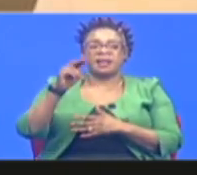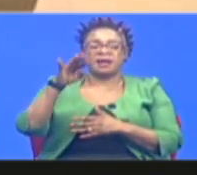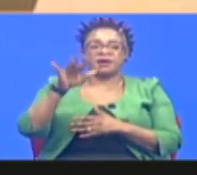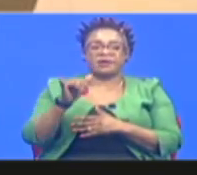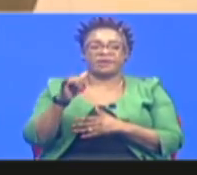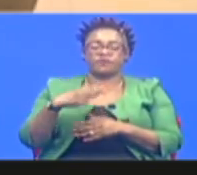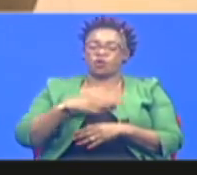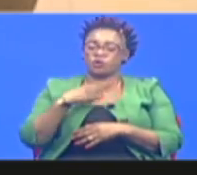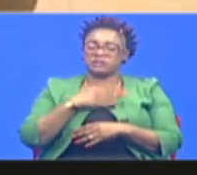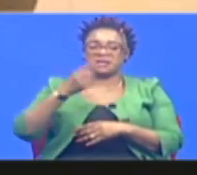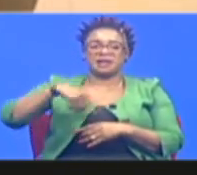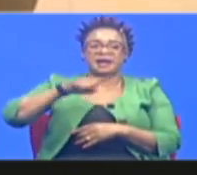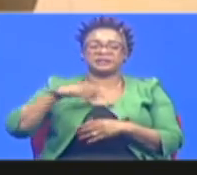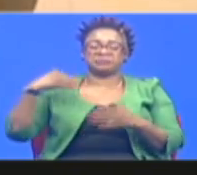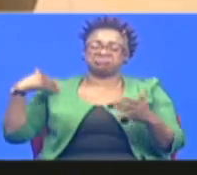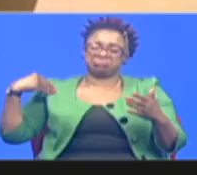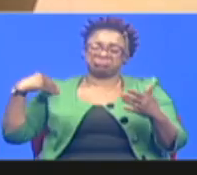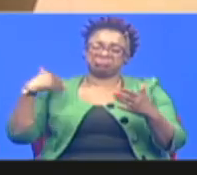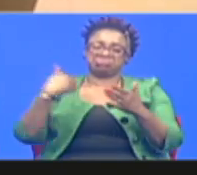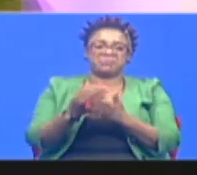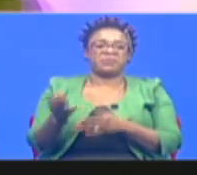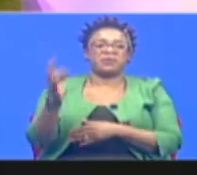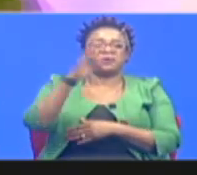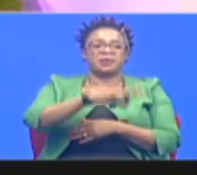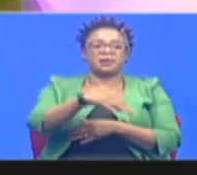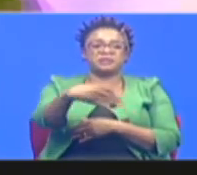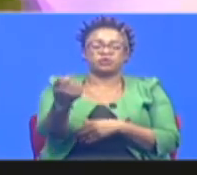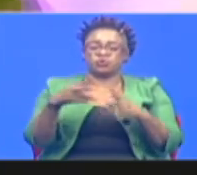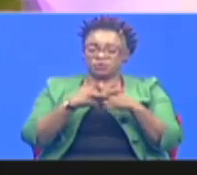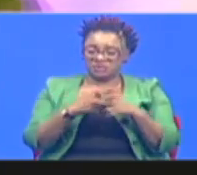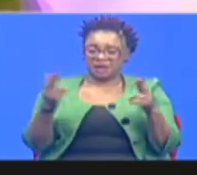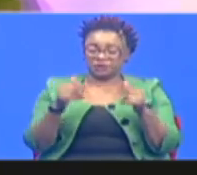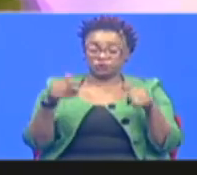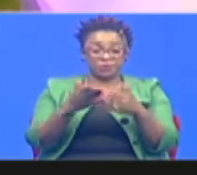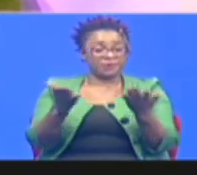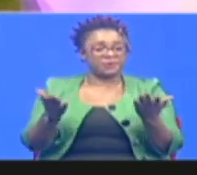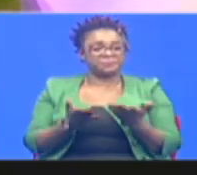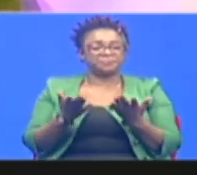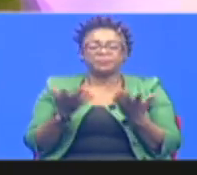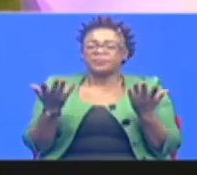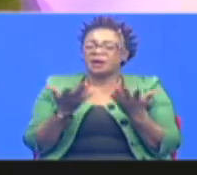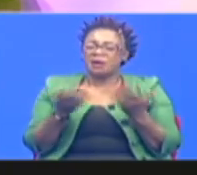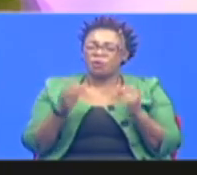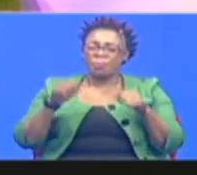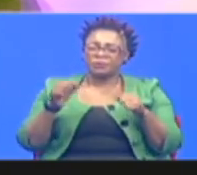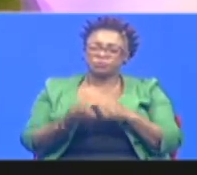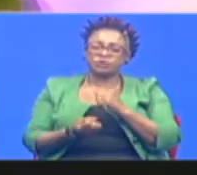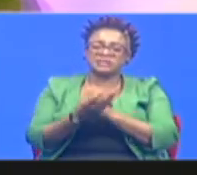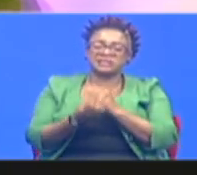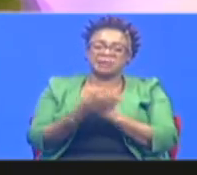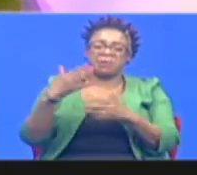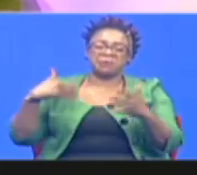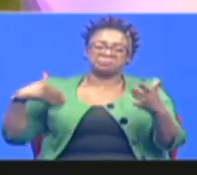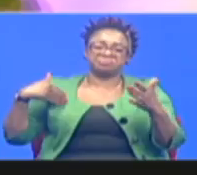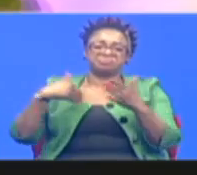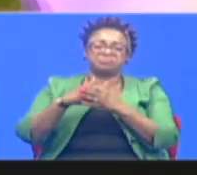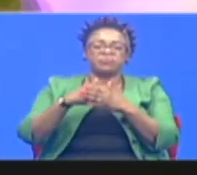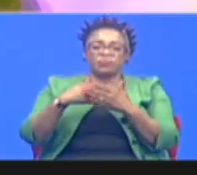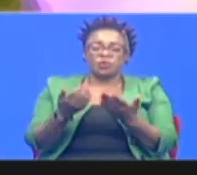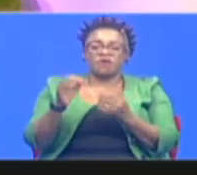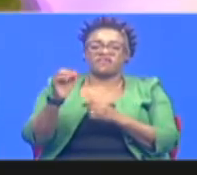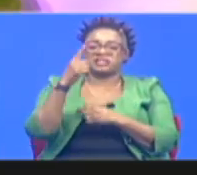hosting us the last 3 days. And just to start on this note, how would you describe your last or first